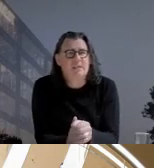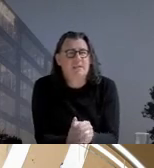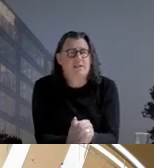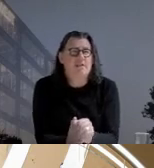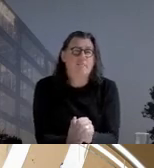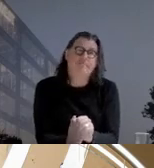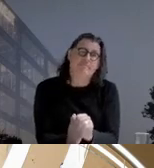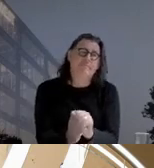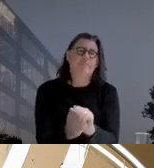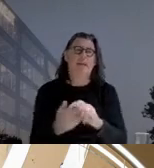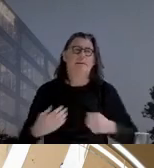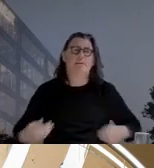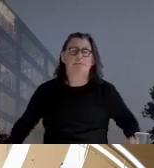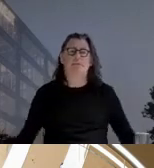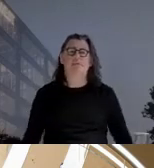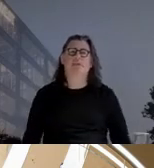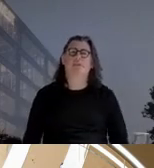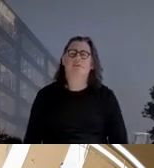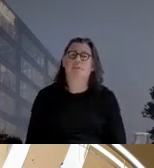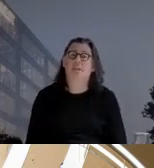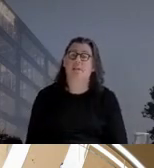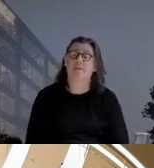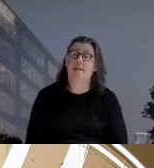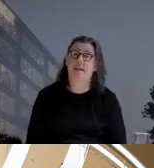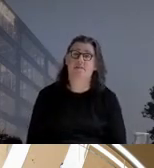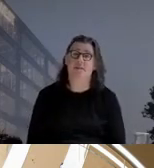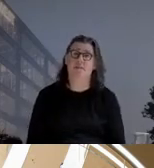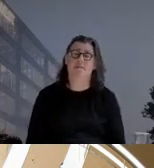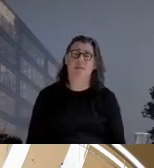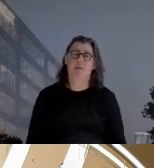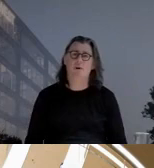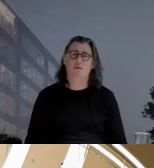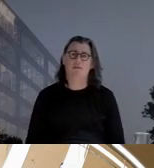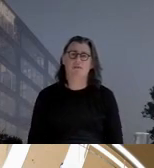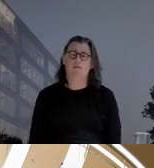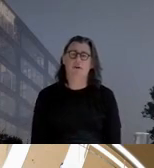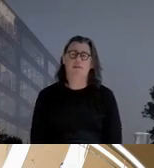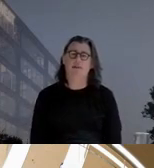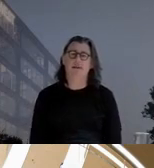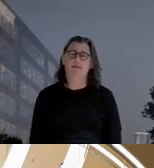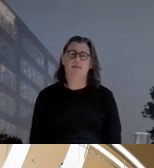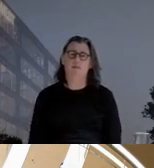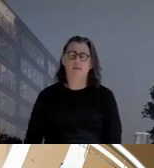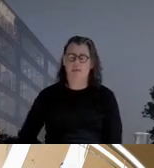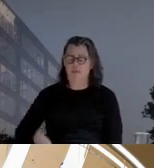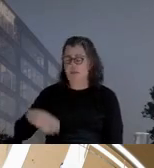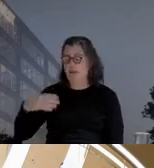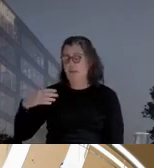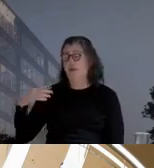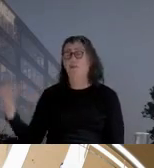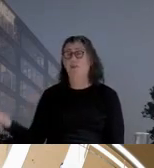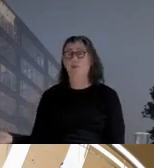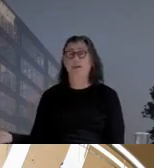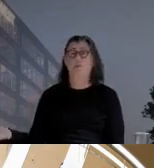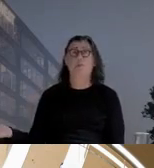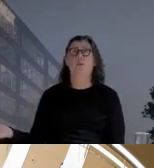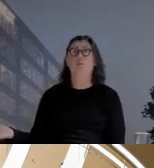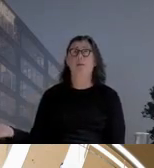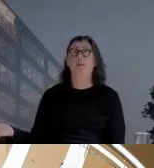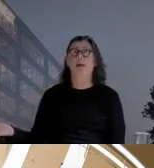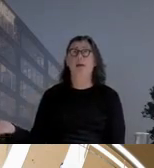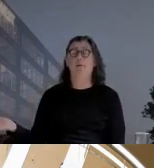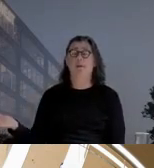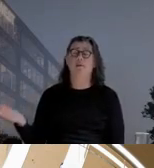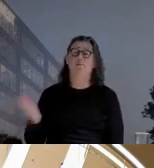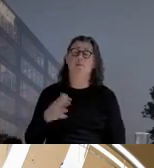separate metric as it comes out? Yeah, it's interesting. So the different case studies have kind of worked different ways on that. So with the Perth project, we